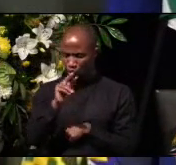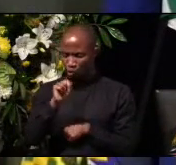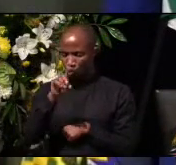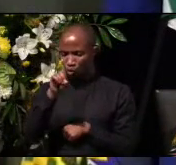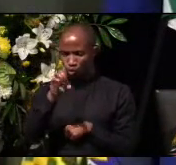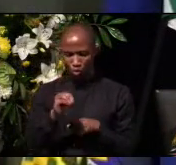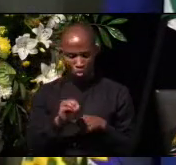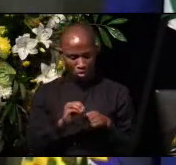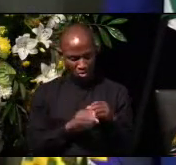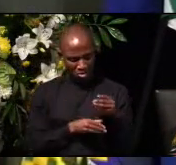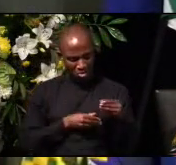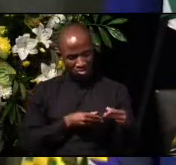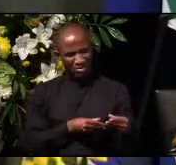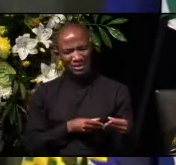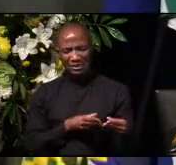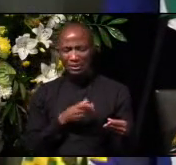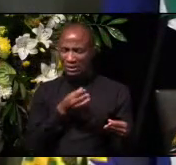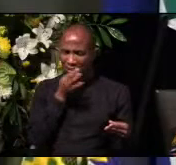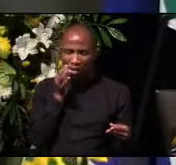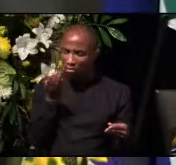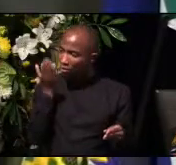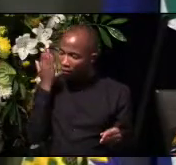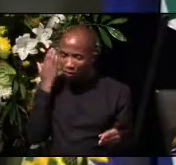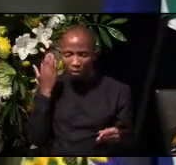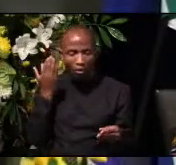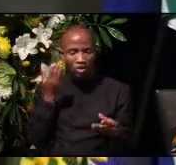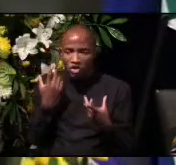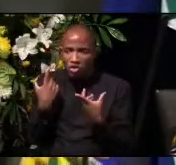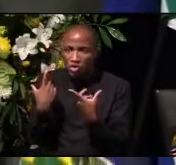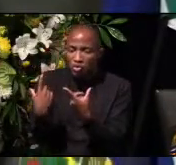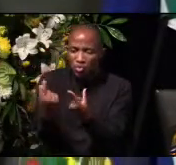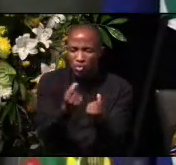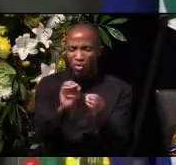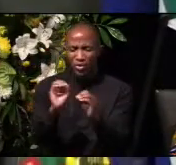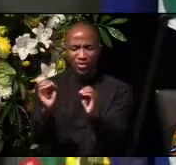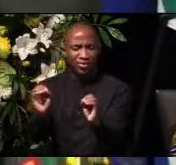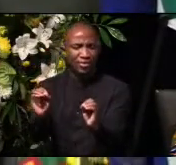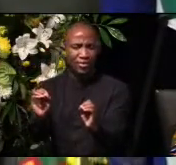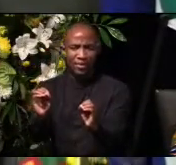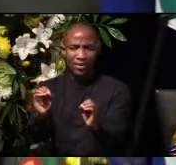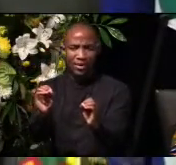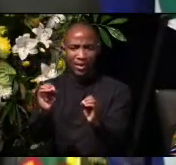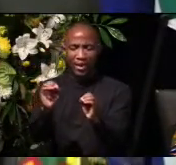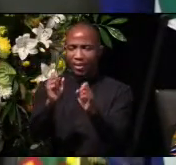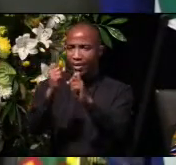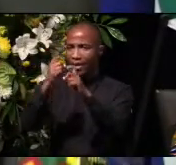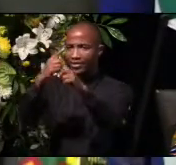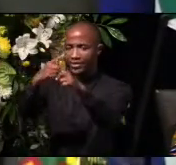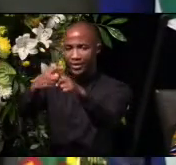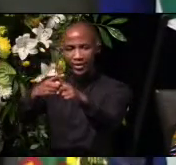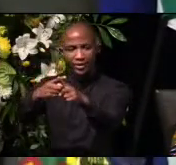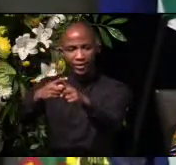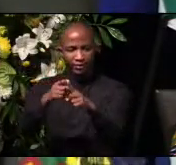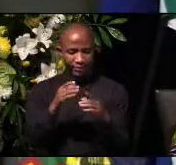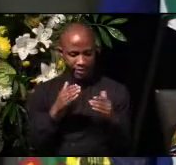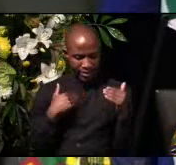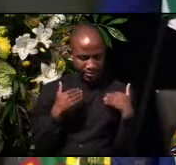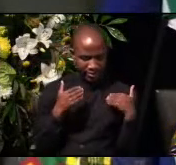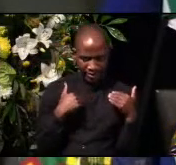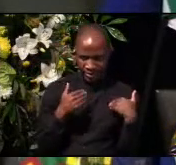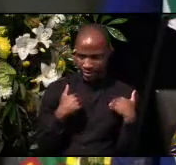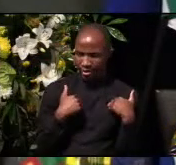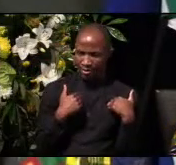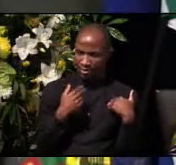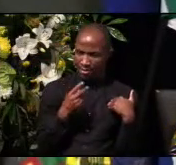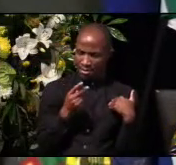of the past haven't done that and that is that the executive and the administration the public administration must become